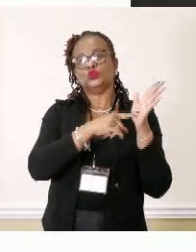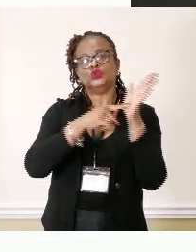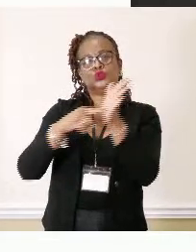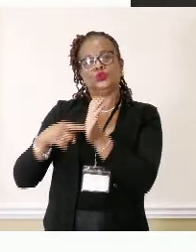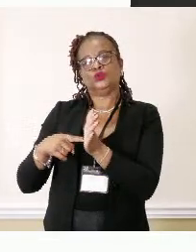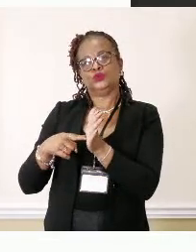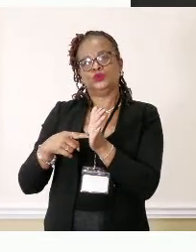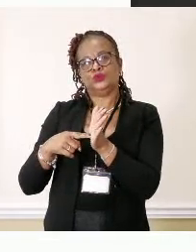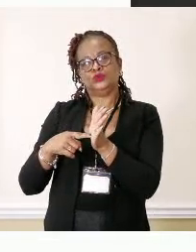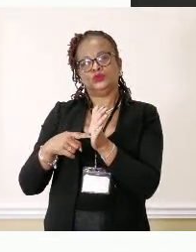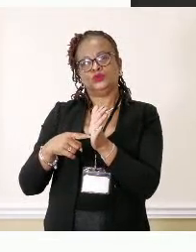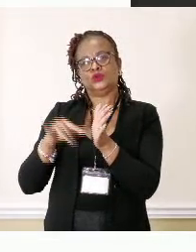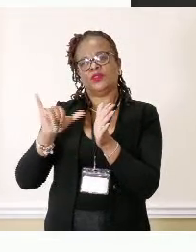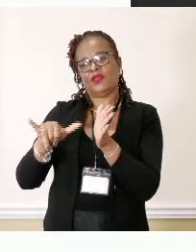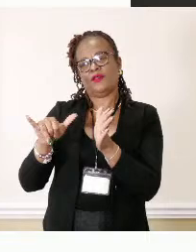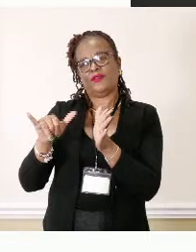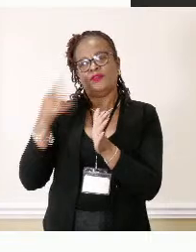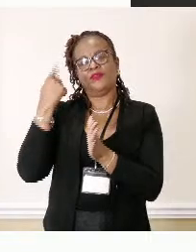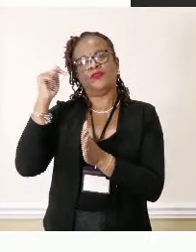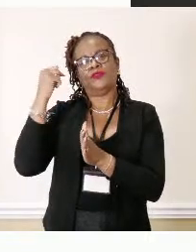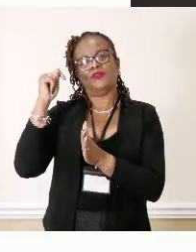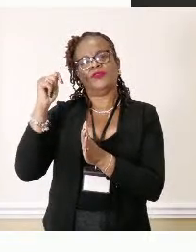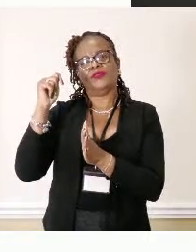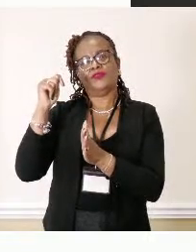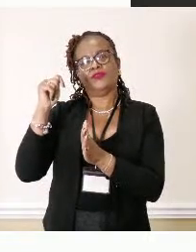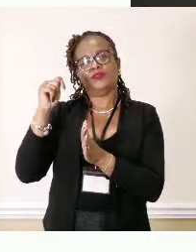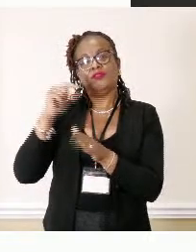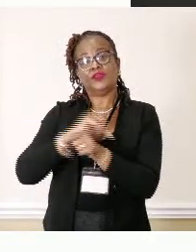you that the